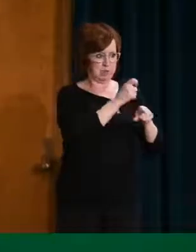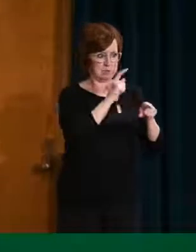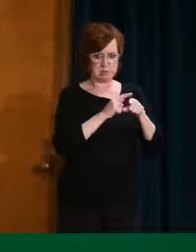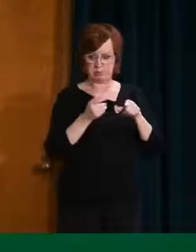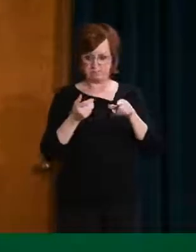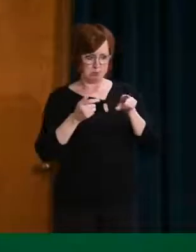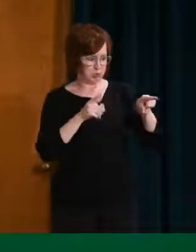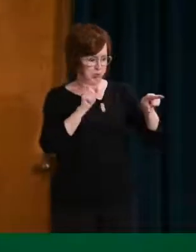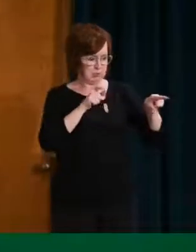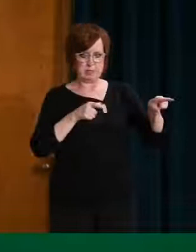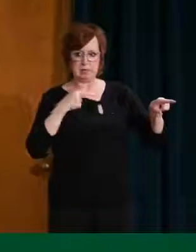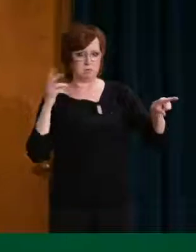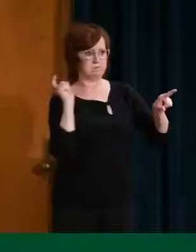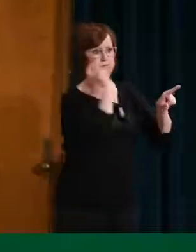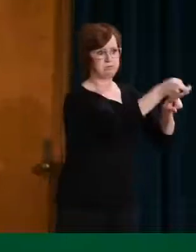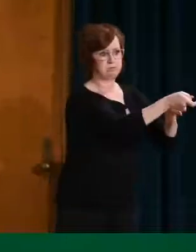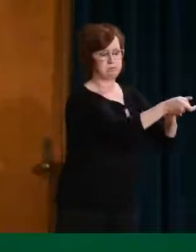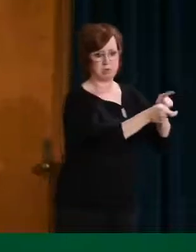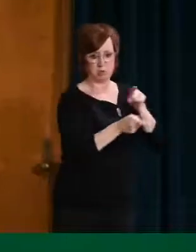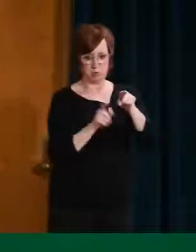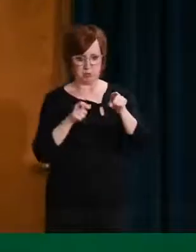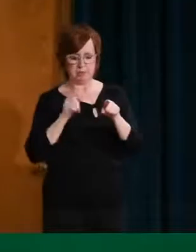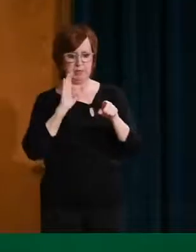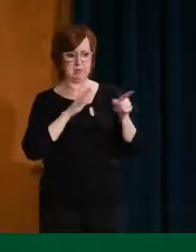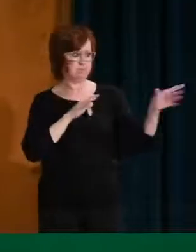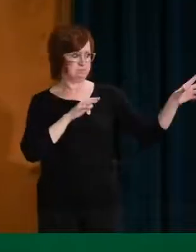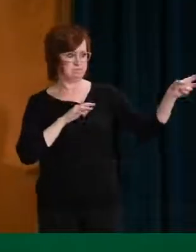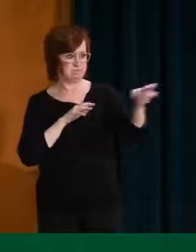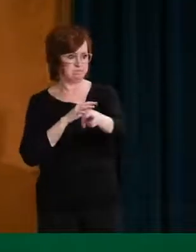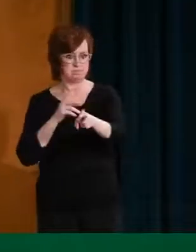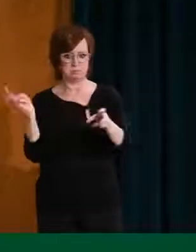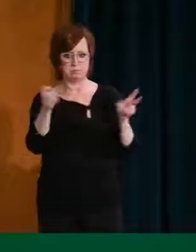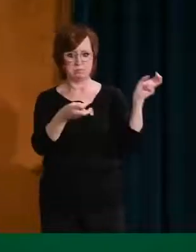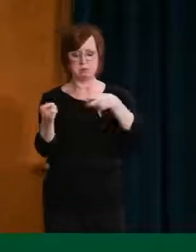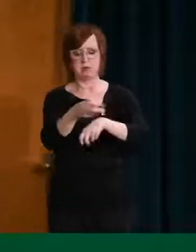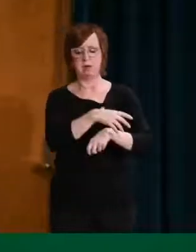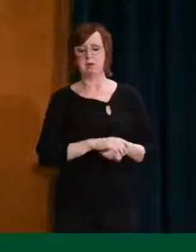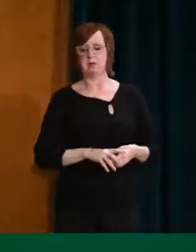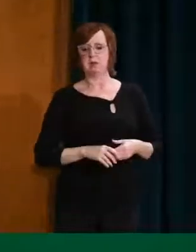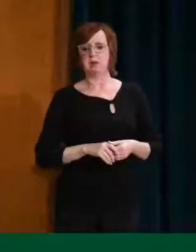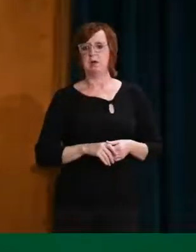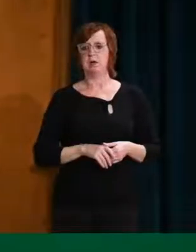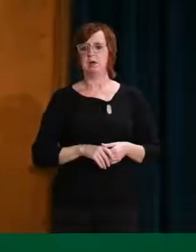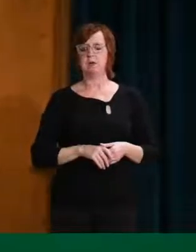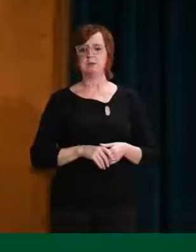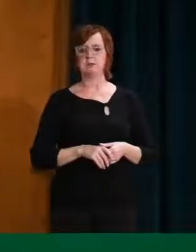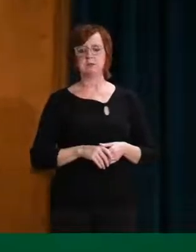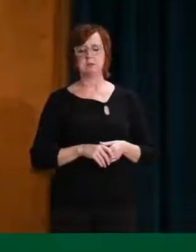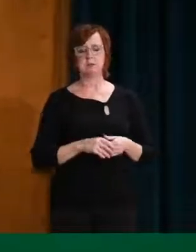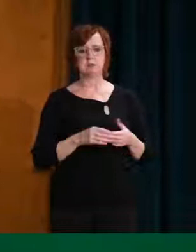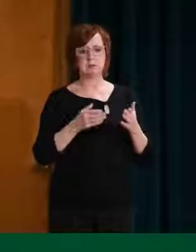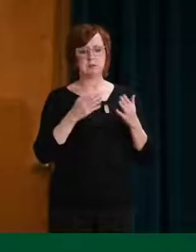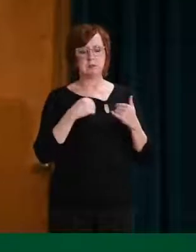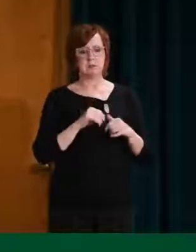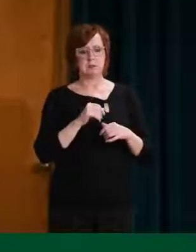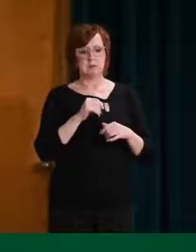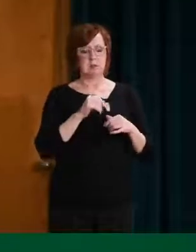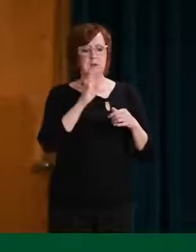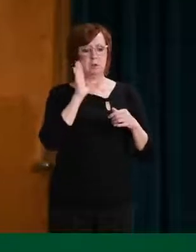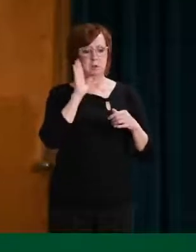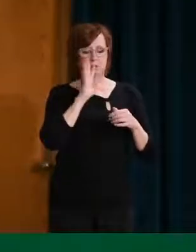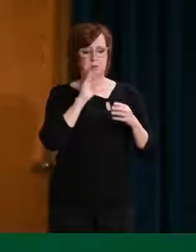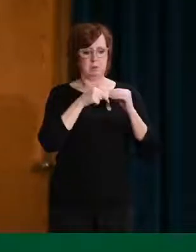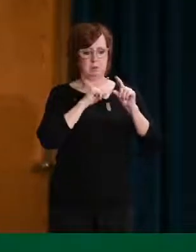quite well. In addition to that, we will be bringing up a number of other items, some of them related to the economic health of our